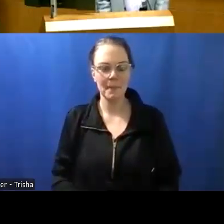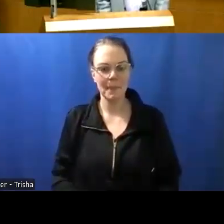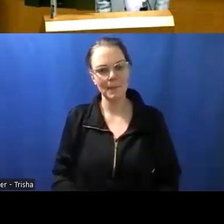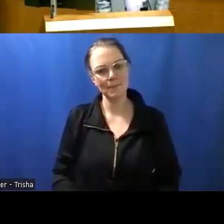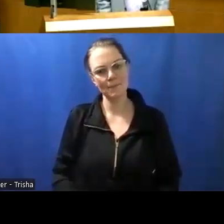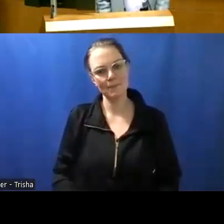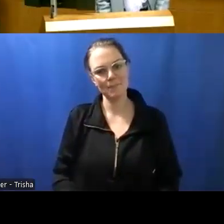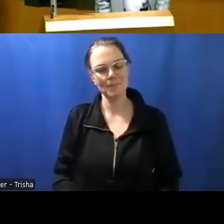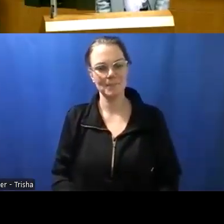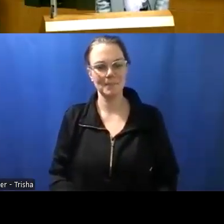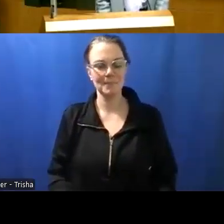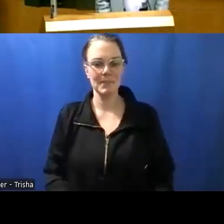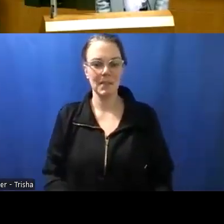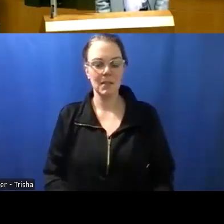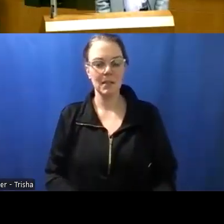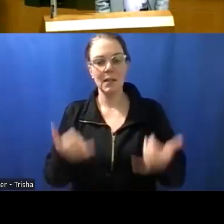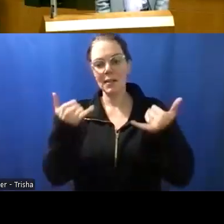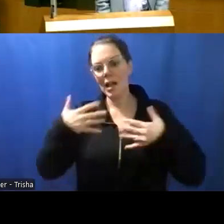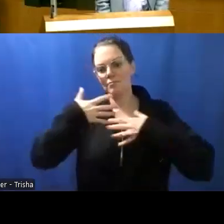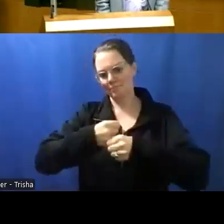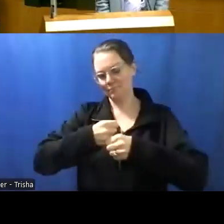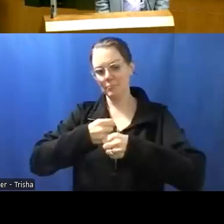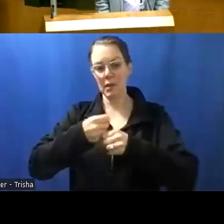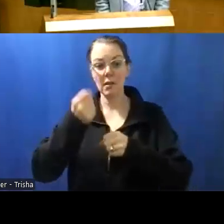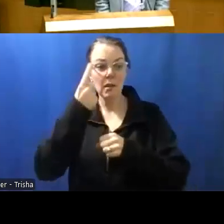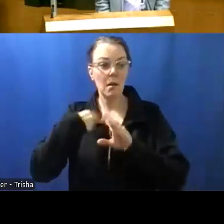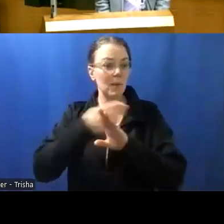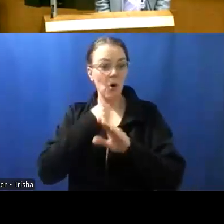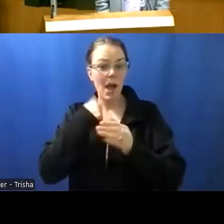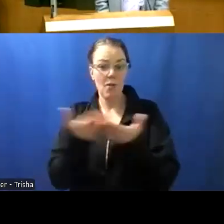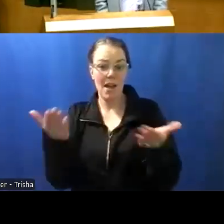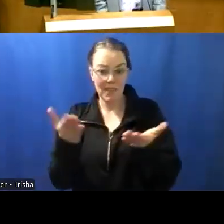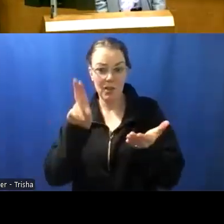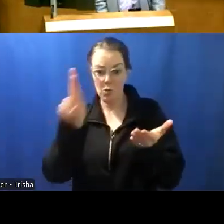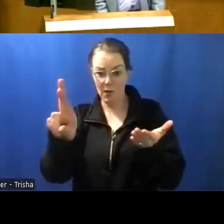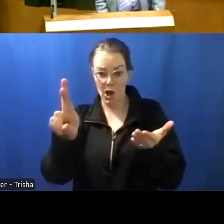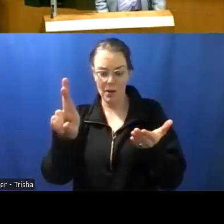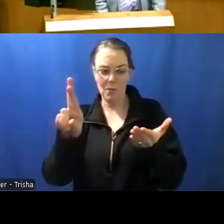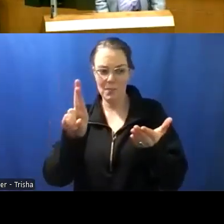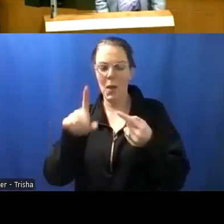And I want to end by saying, before I came to the U of R, I came back here